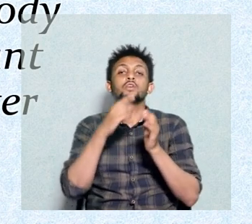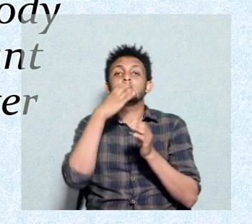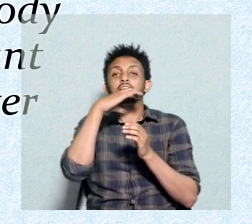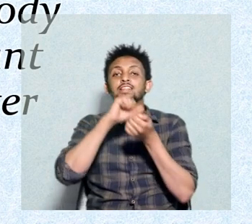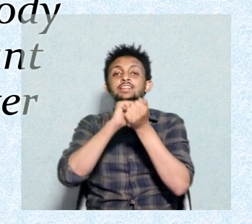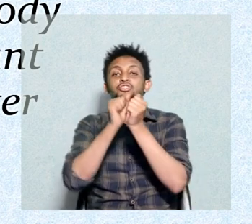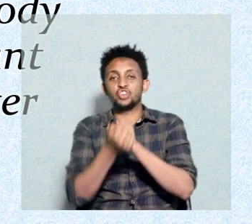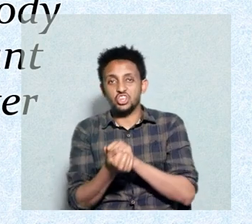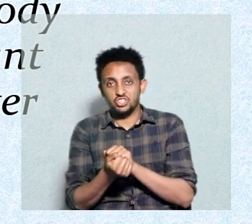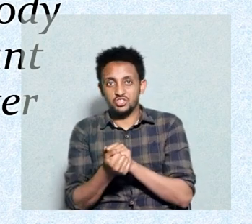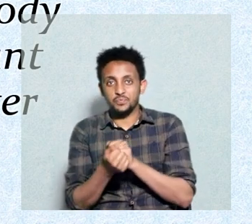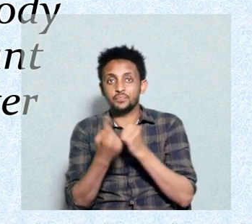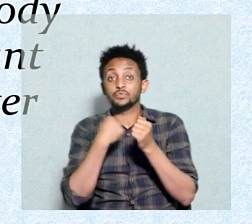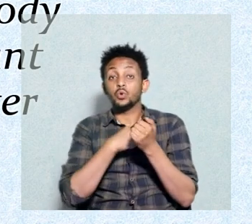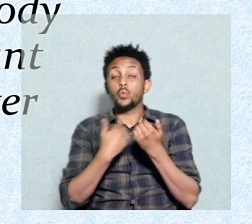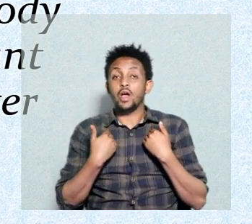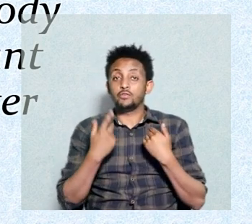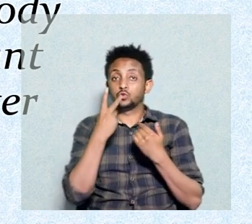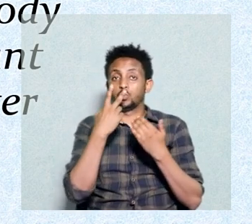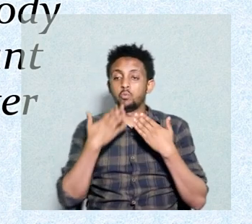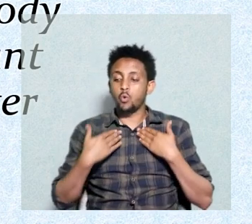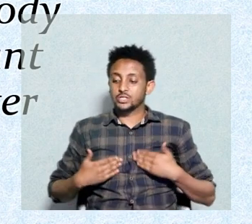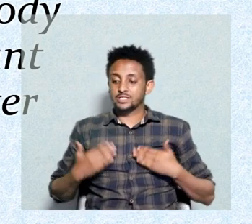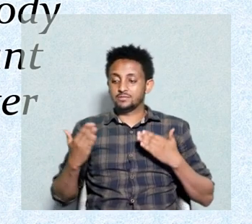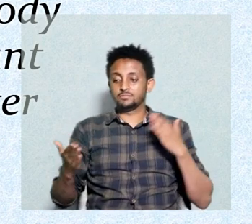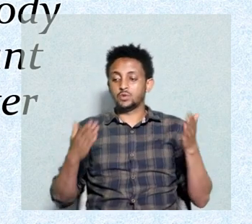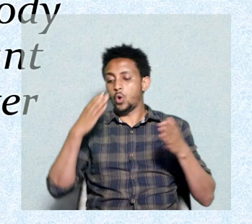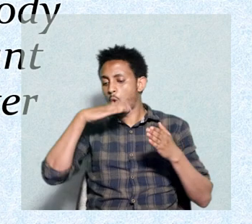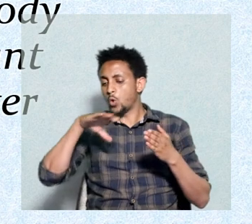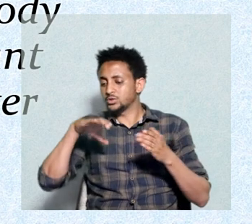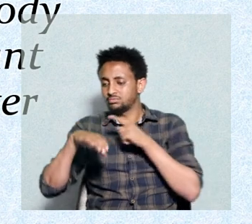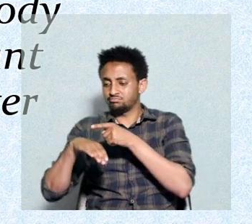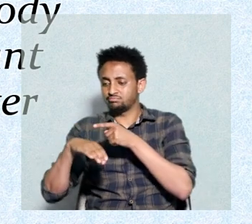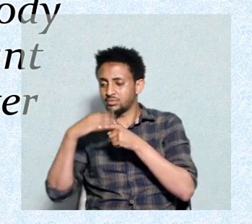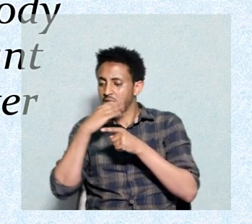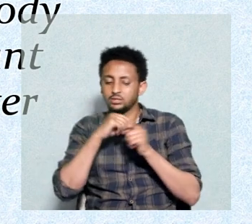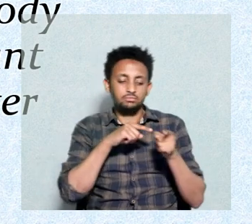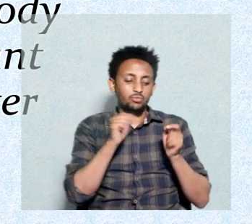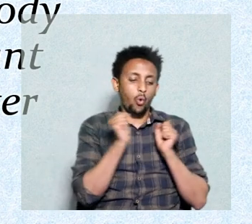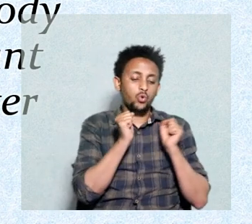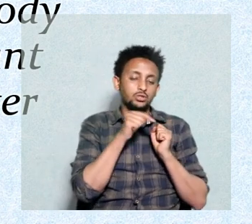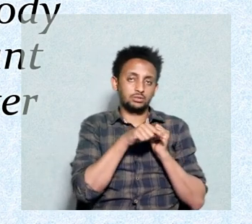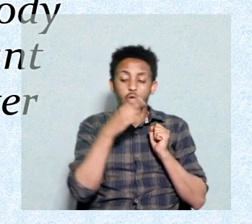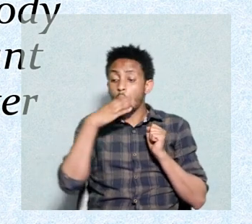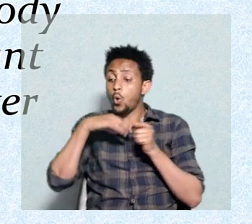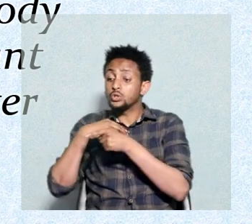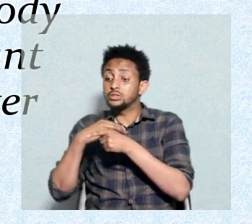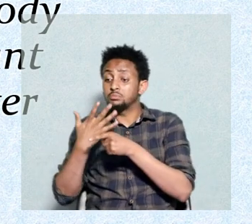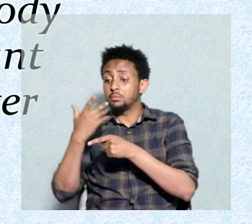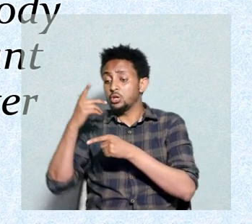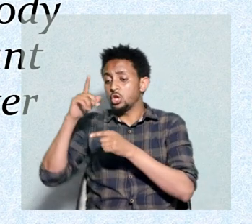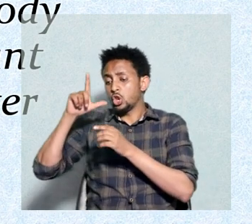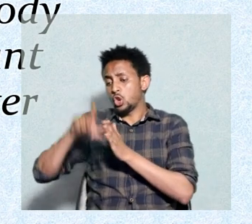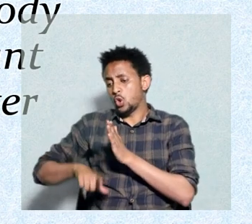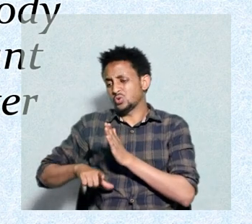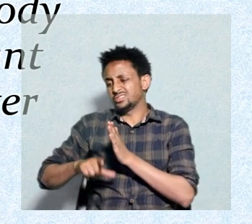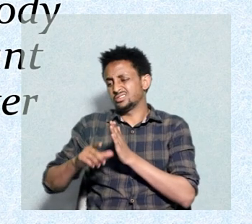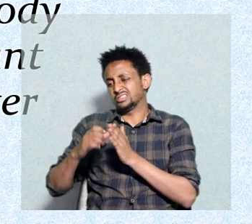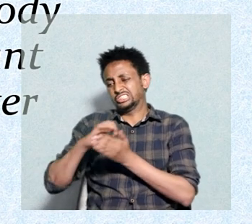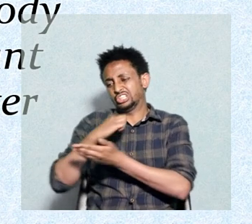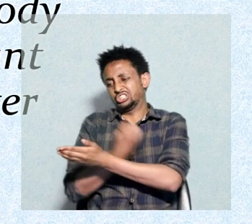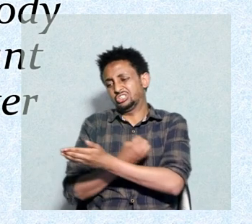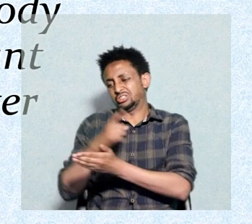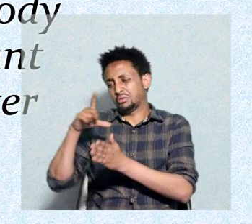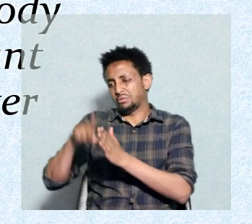exchange. Suppose if you have two bodies, hotter and colder body, the hotter body might lose some amount of